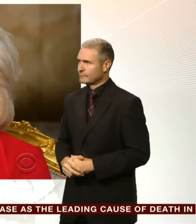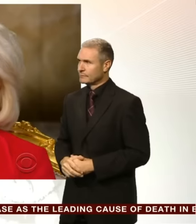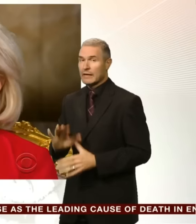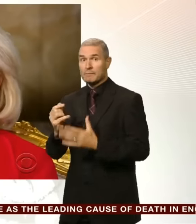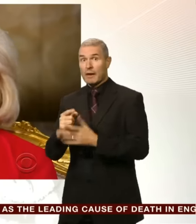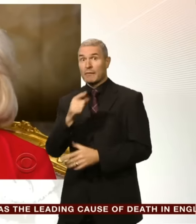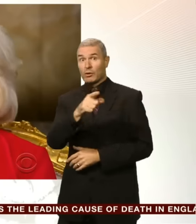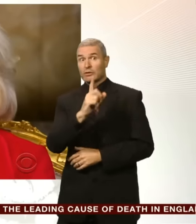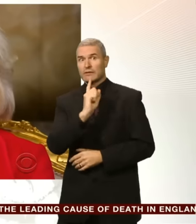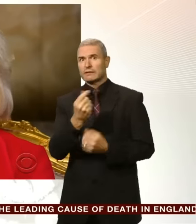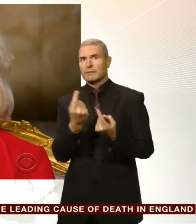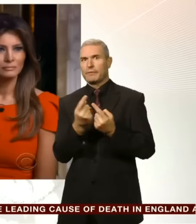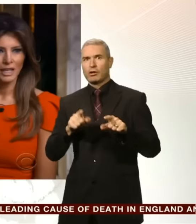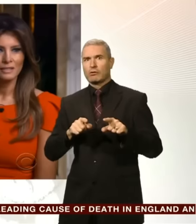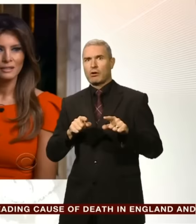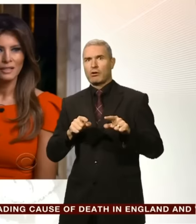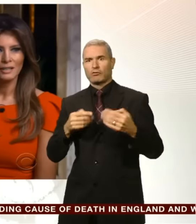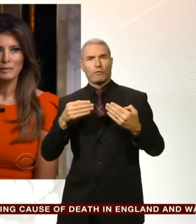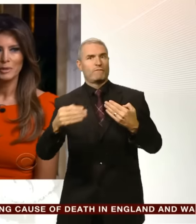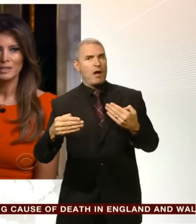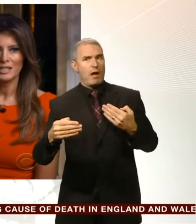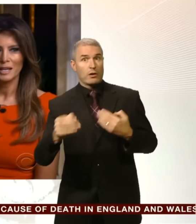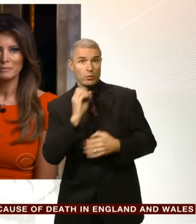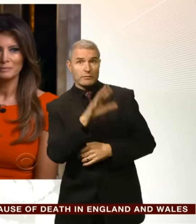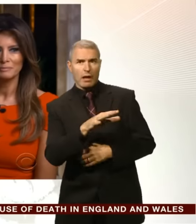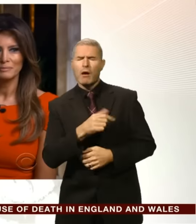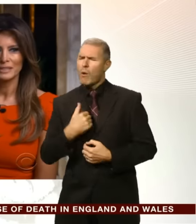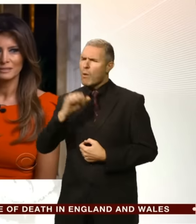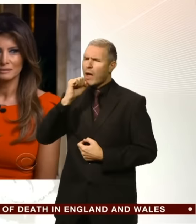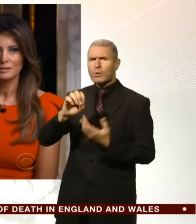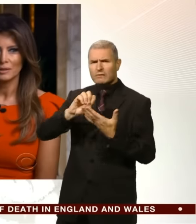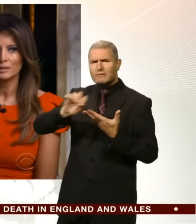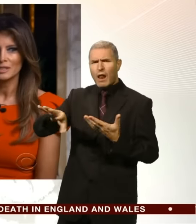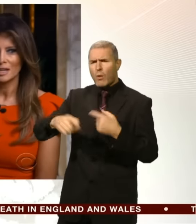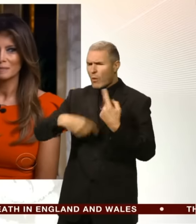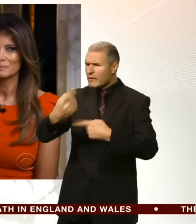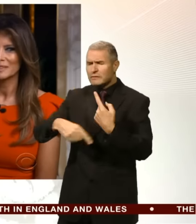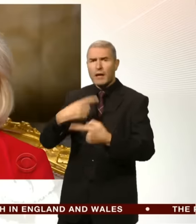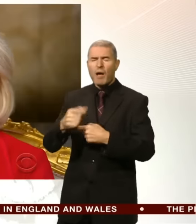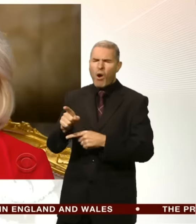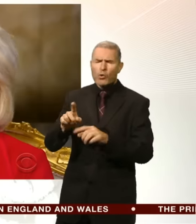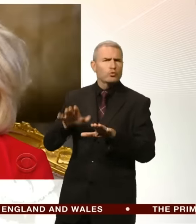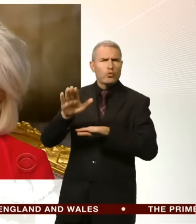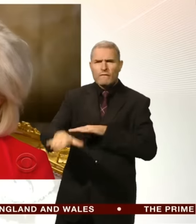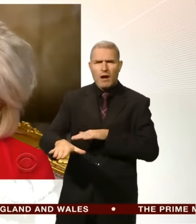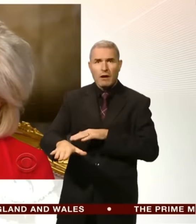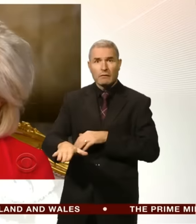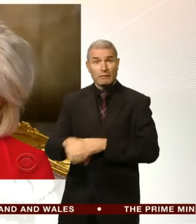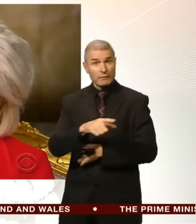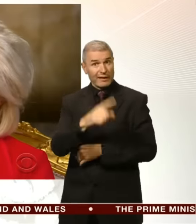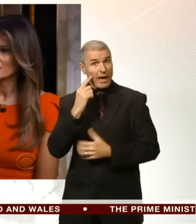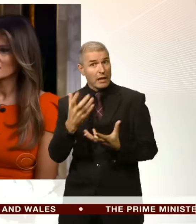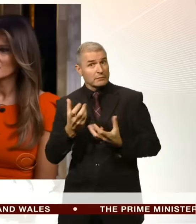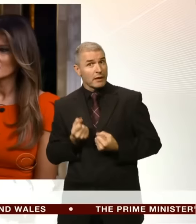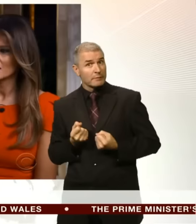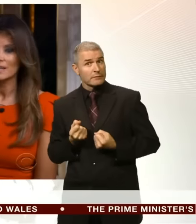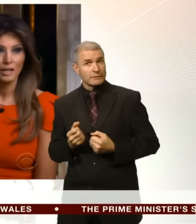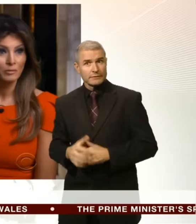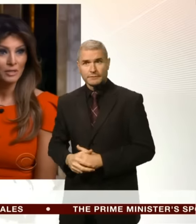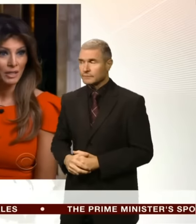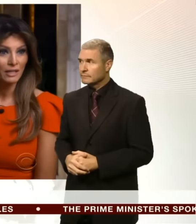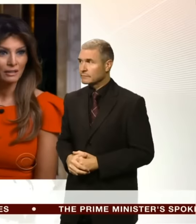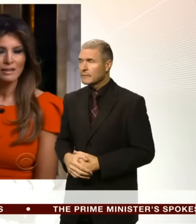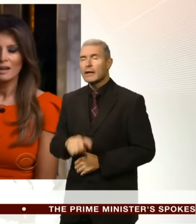line, will you tell him? Yes, I tell him all the time. All the time? All the time. And does he listen? I think